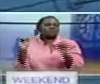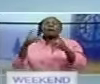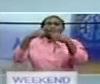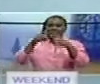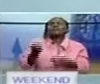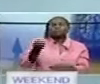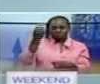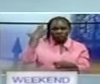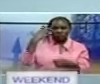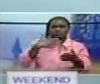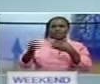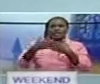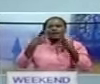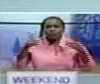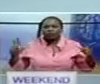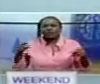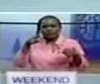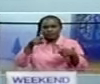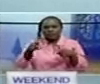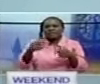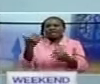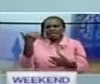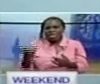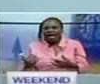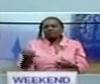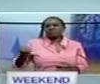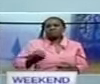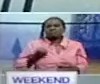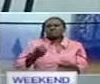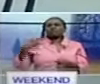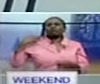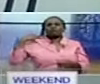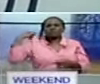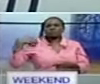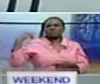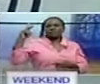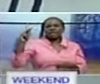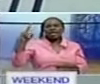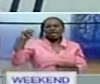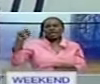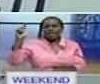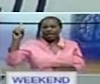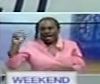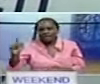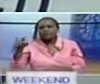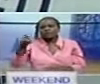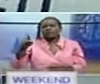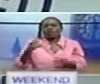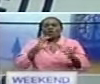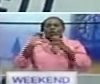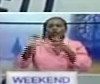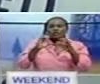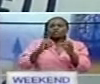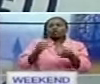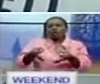she understands sign language. This ambitious young lady has been a volunteer at the Kenya National Association for the Deaf as a